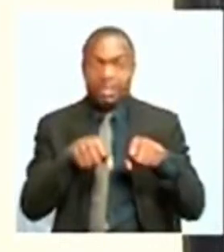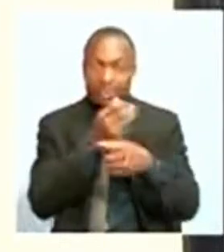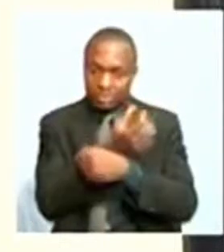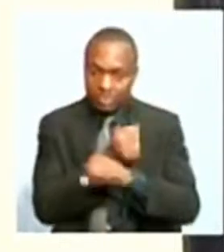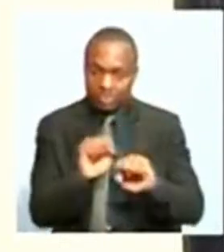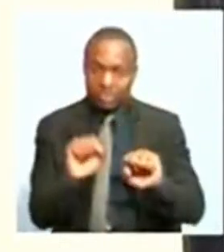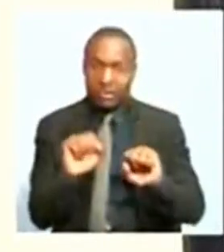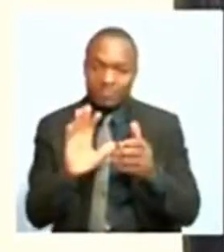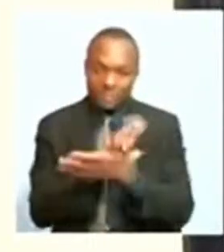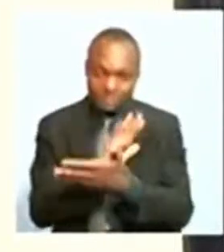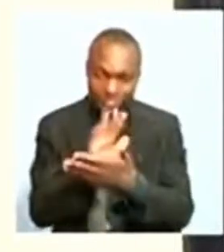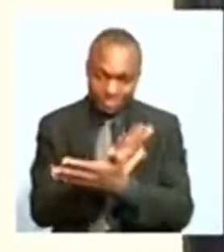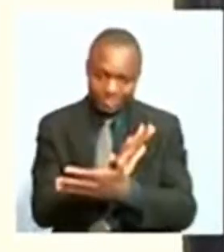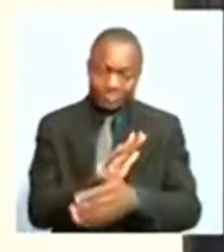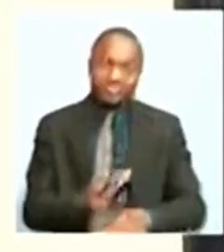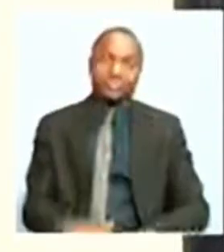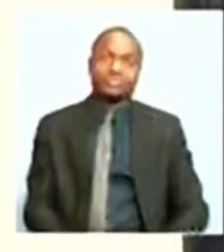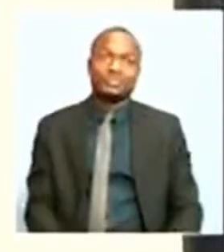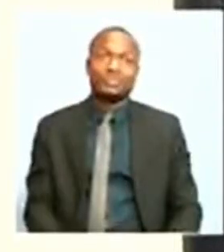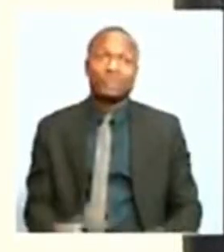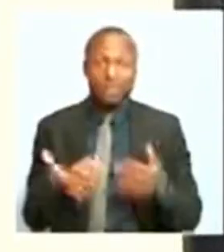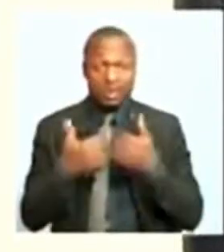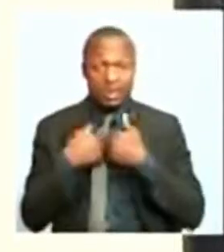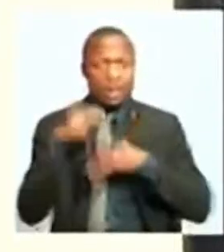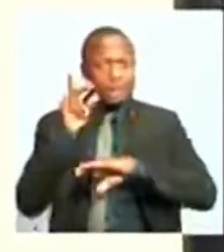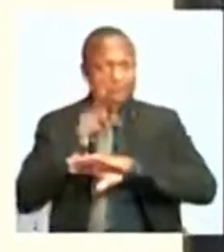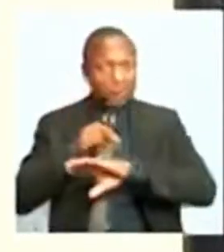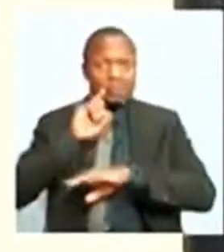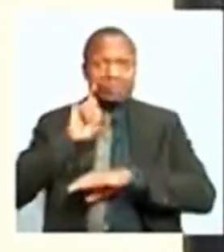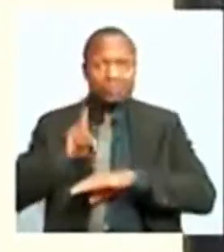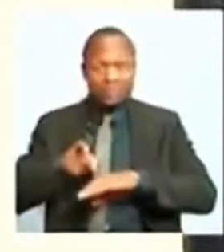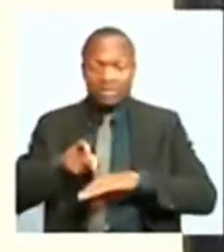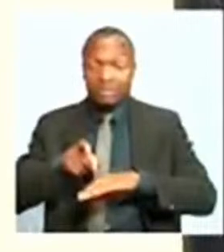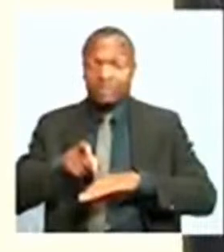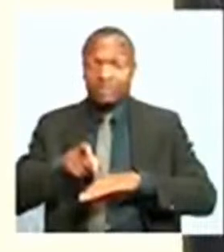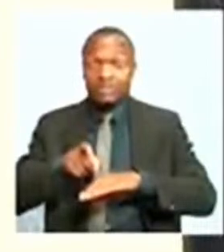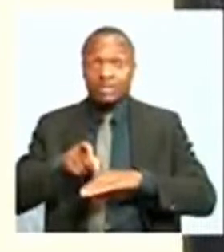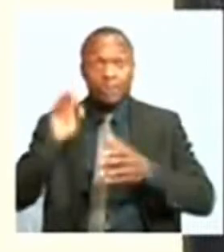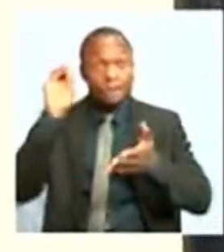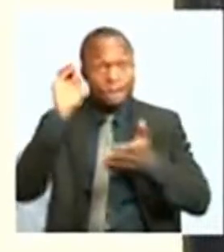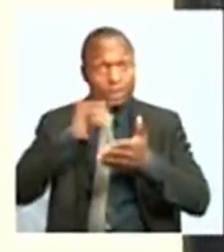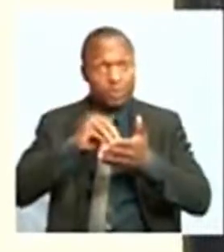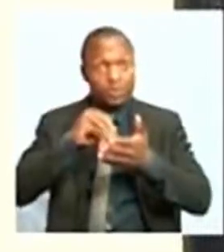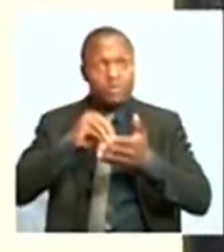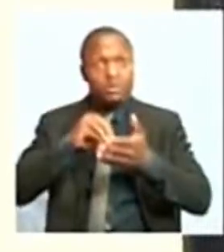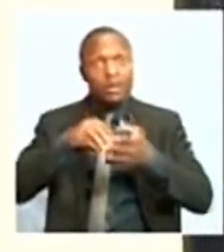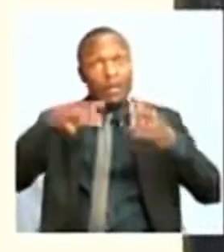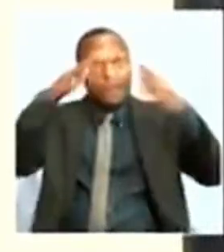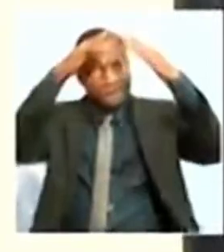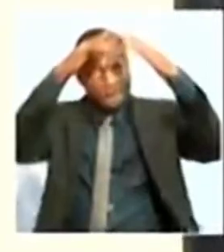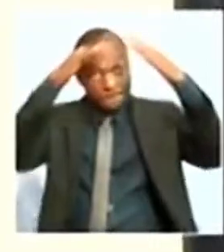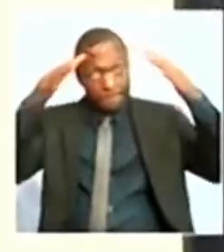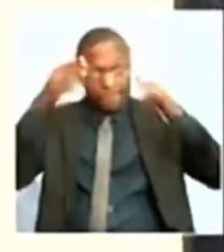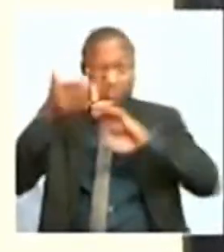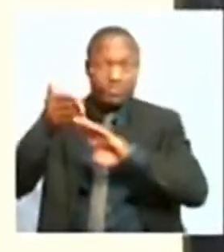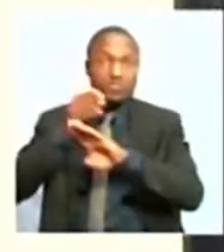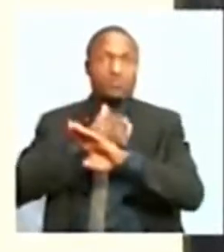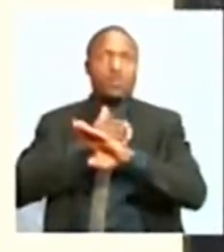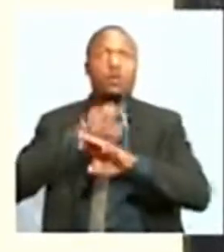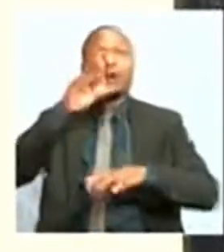it as quickly as possible. We also have projects that are supposed to be roofed. They are supposed to be roofed before rain